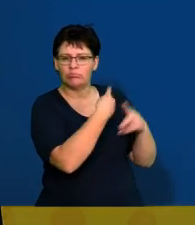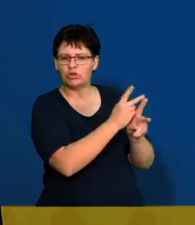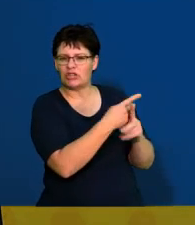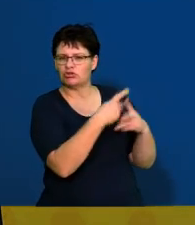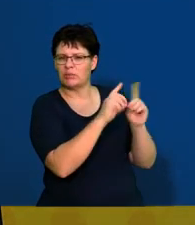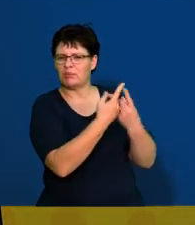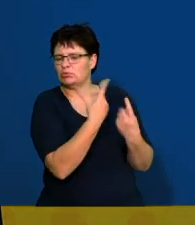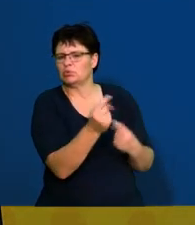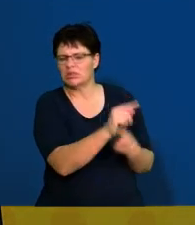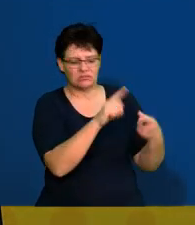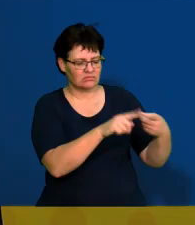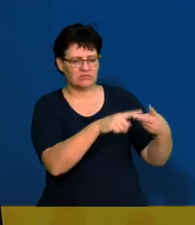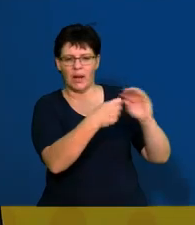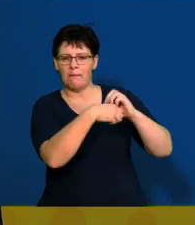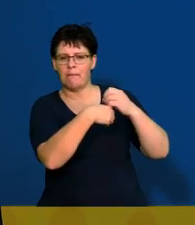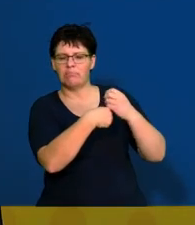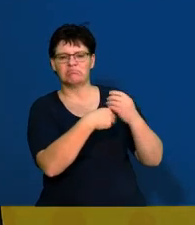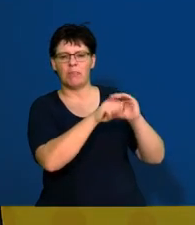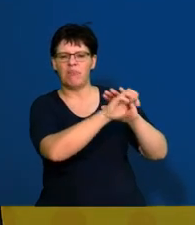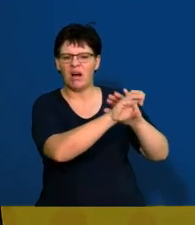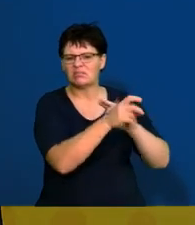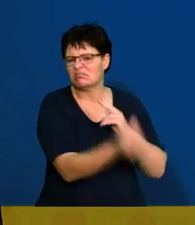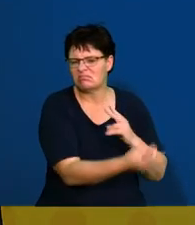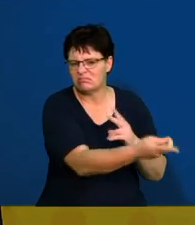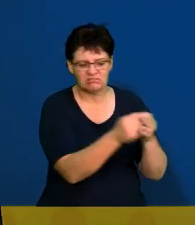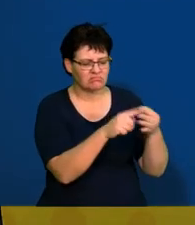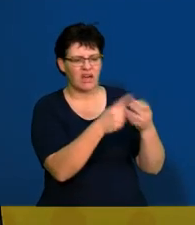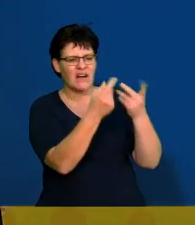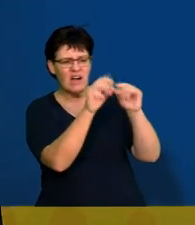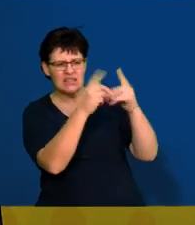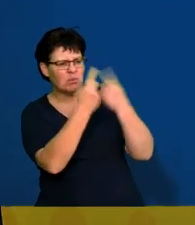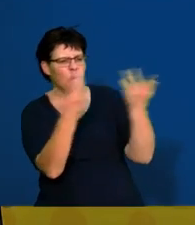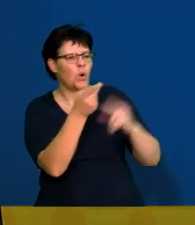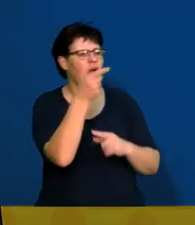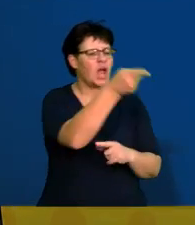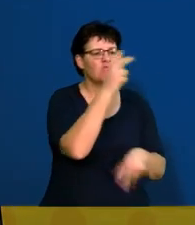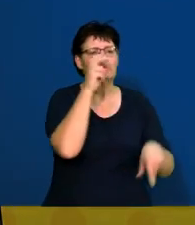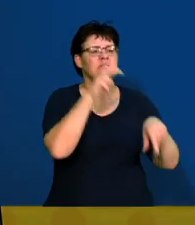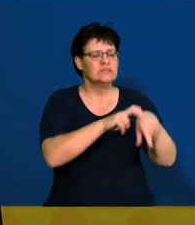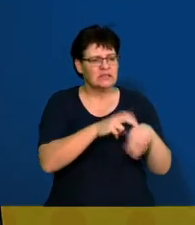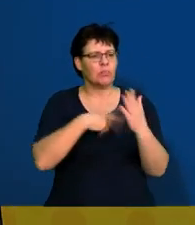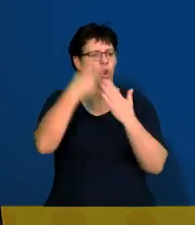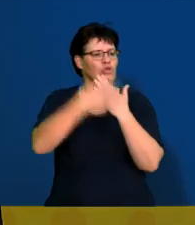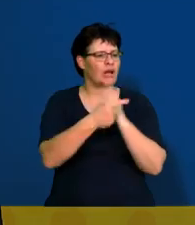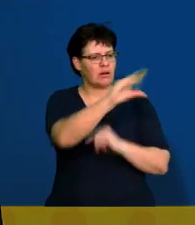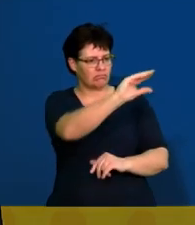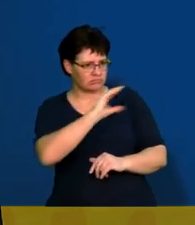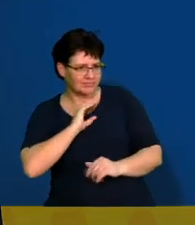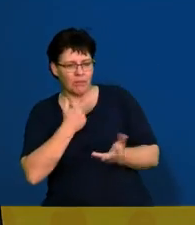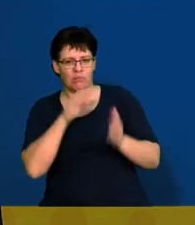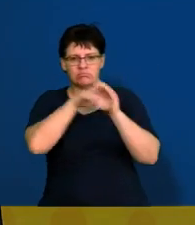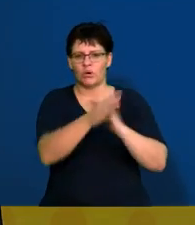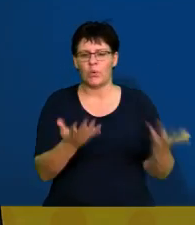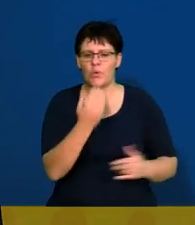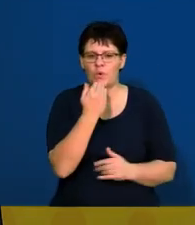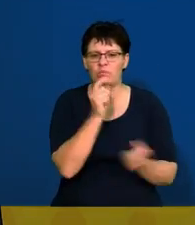in the production department, what happens in the marketing department, right, where's the finance department in case you need money for a project, you know where to